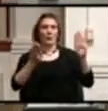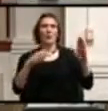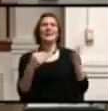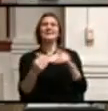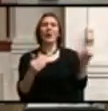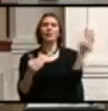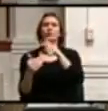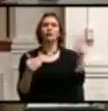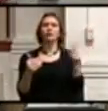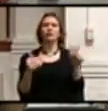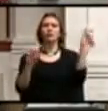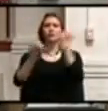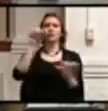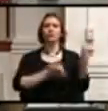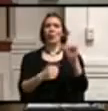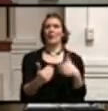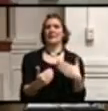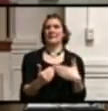down.